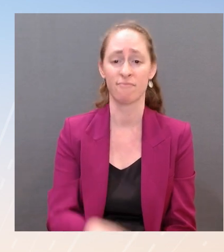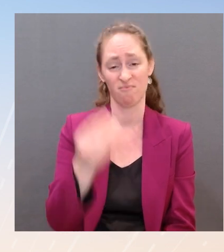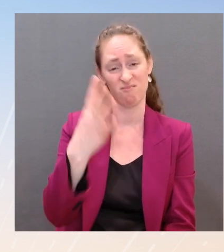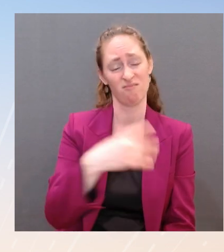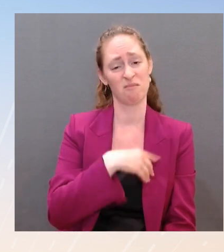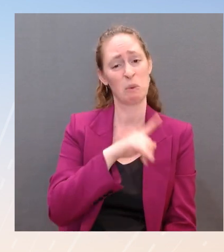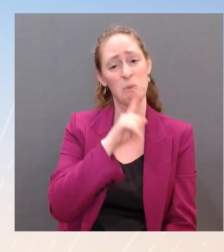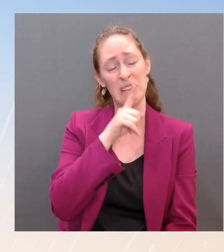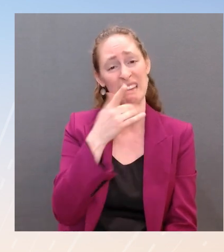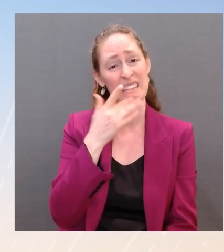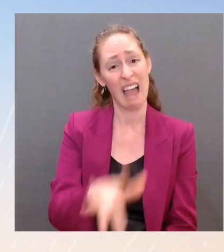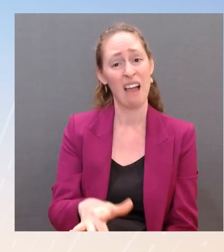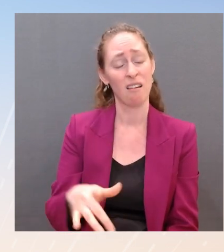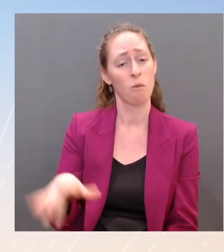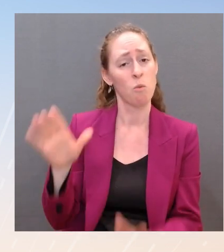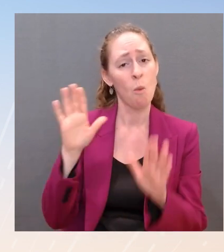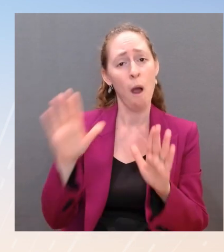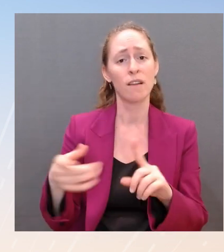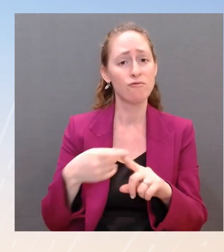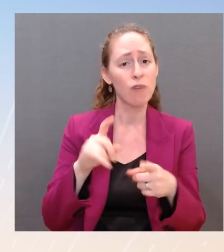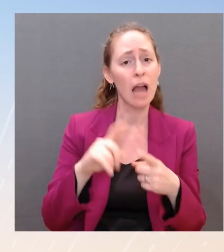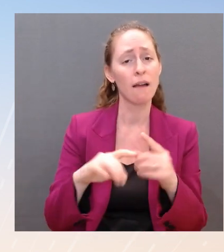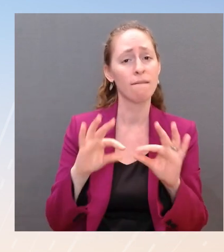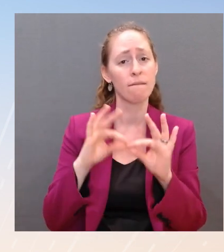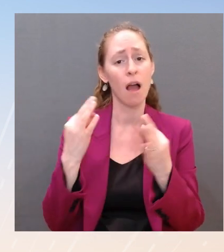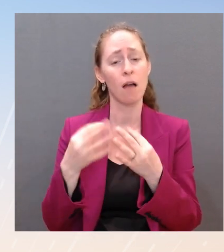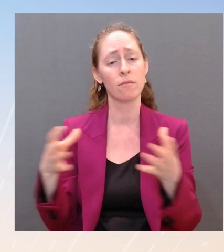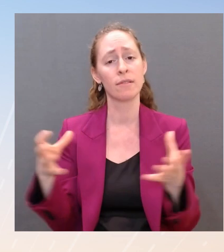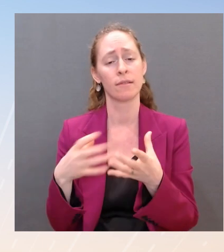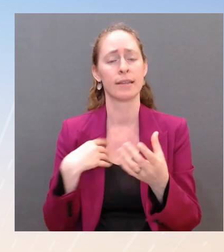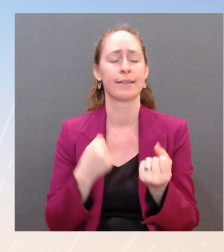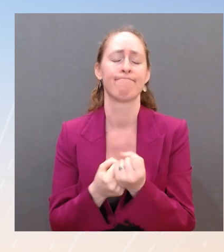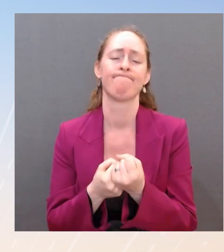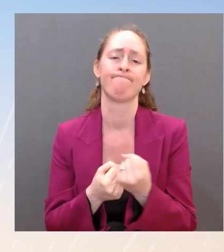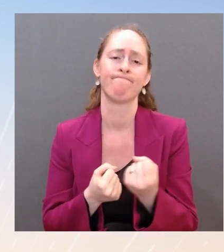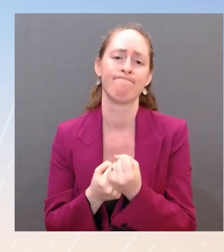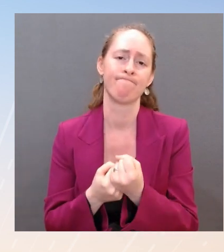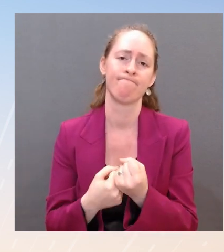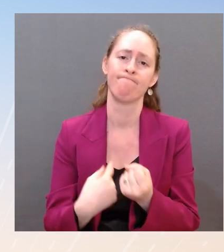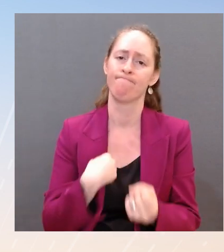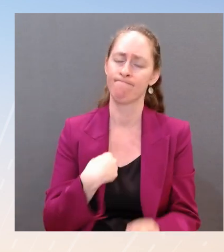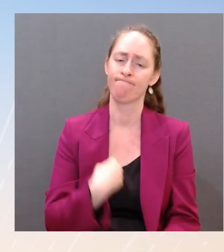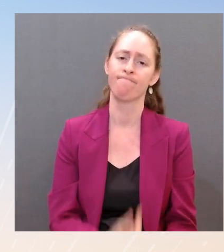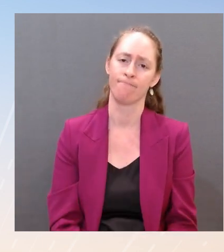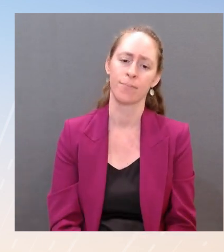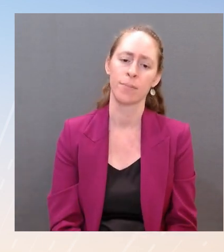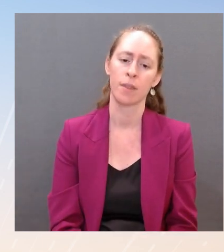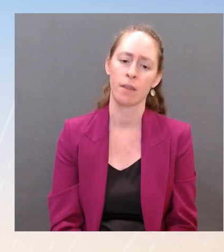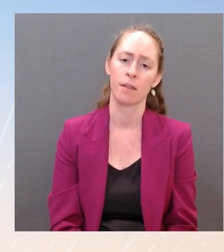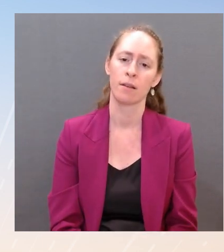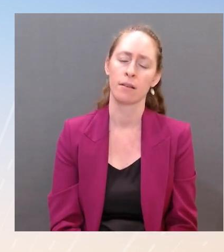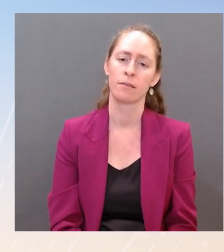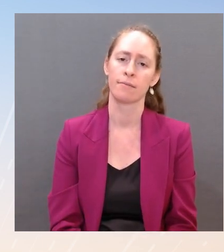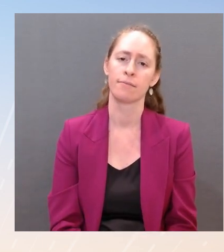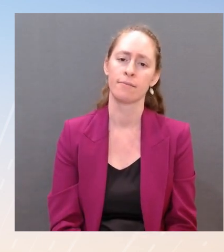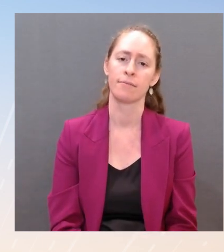very supportive. And, you know, it took a little time since, you know, there's still the heavy stigma around mental